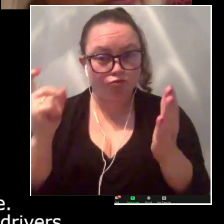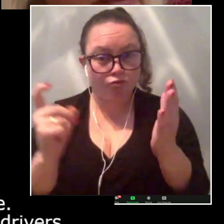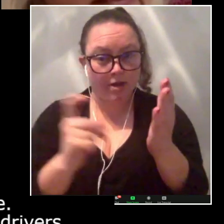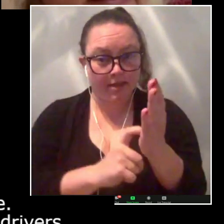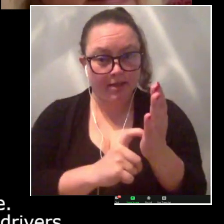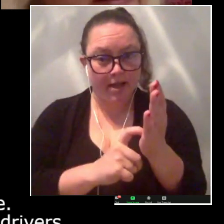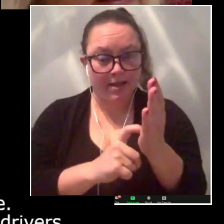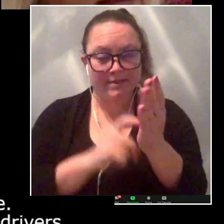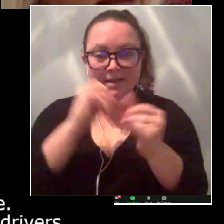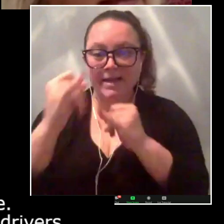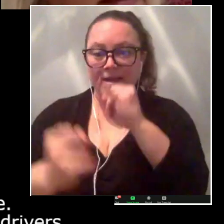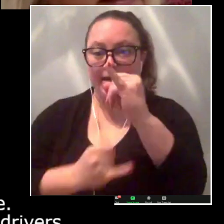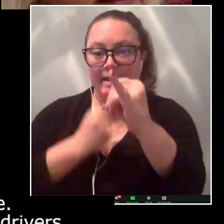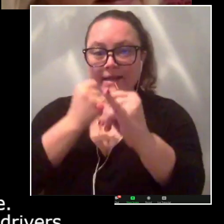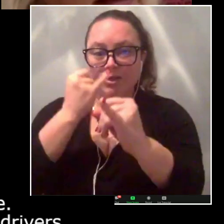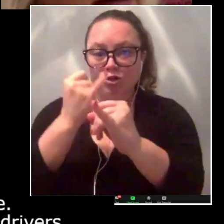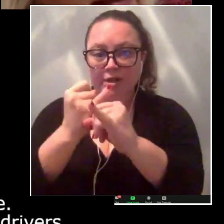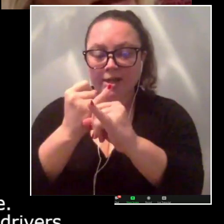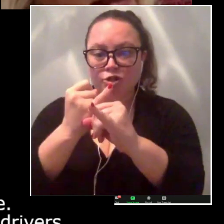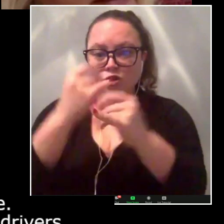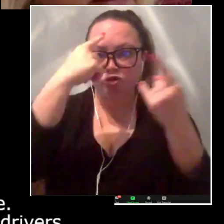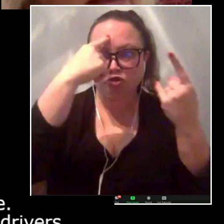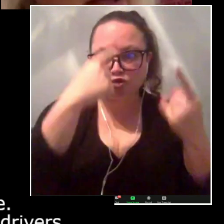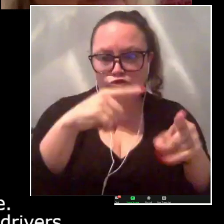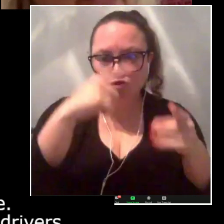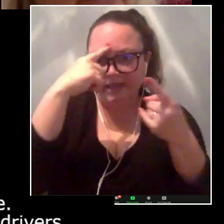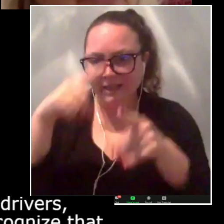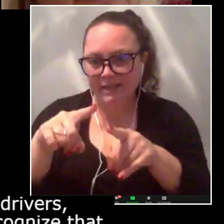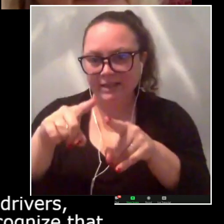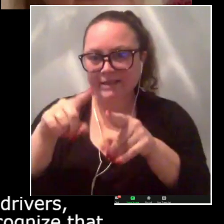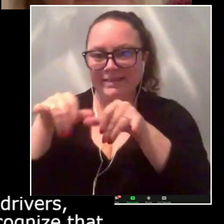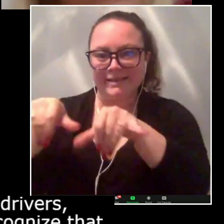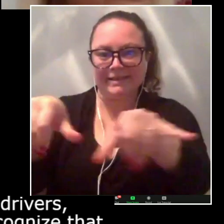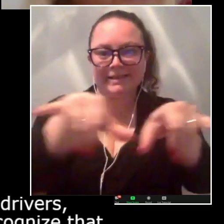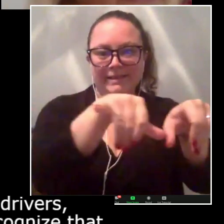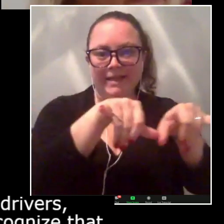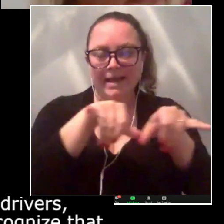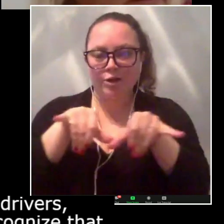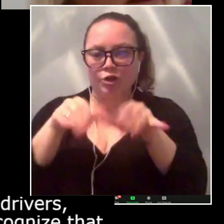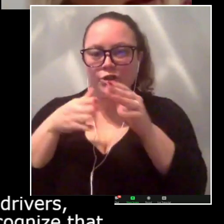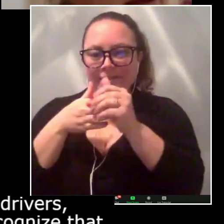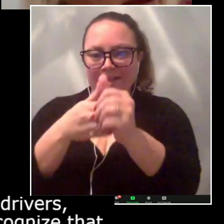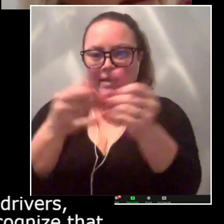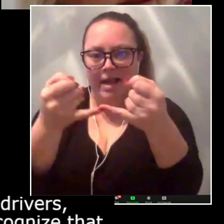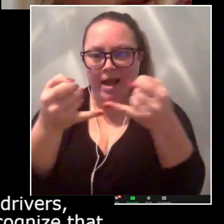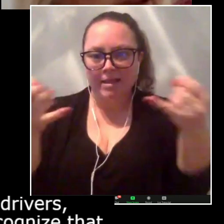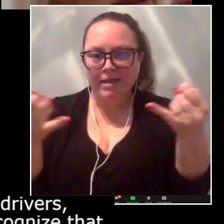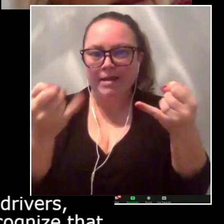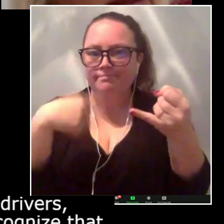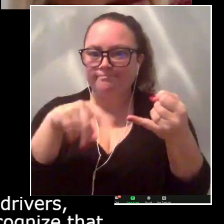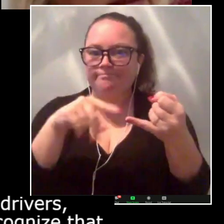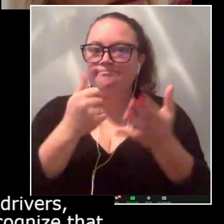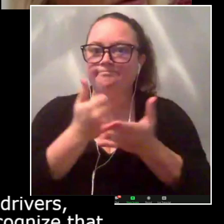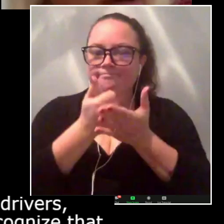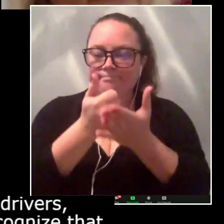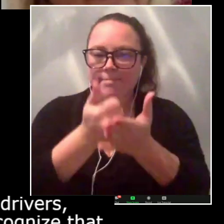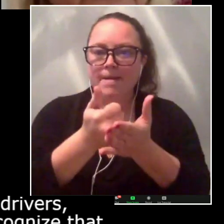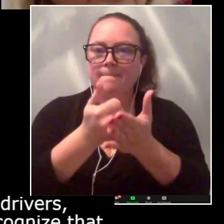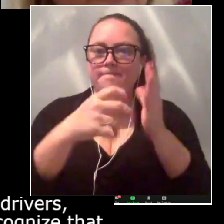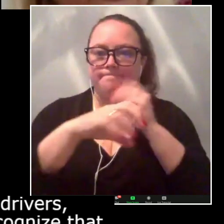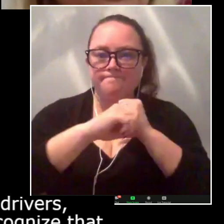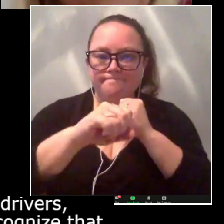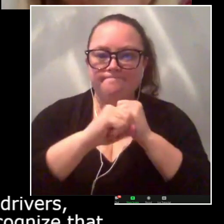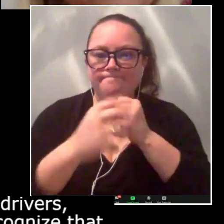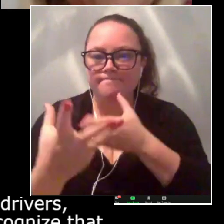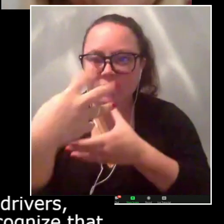international treaties, standards, and guidelines promote an inclusive society and act as drivers